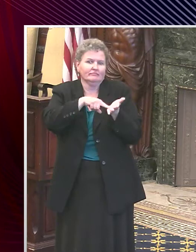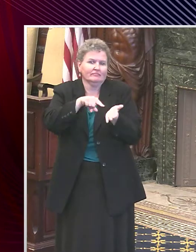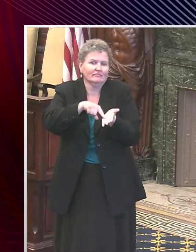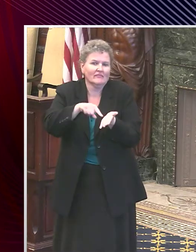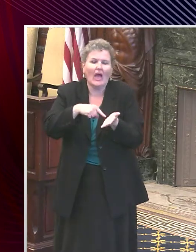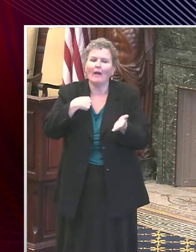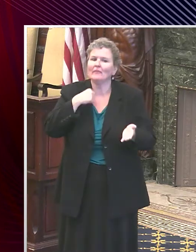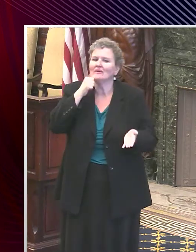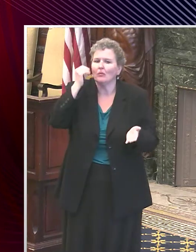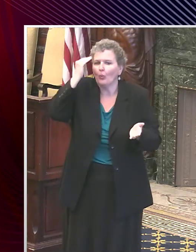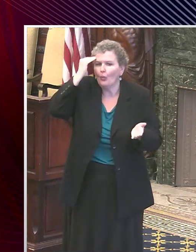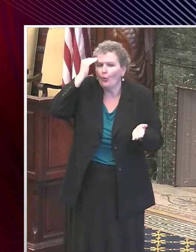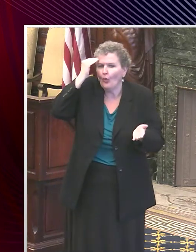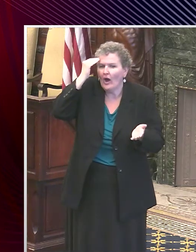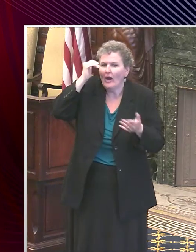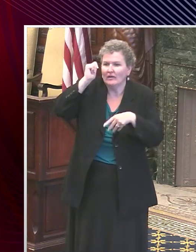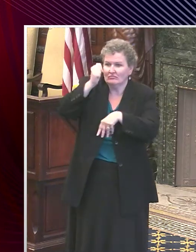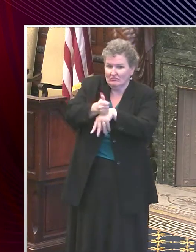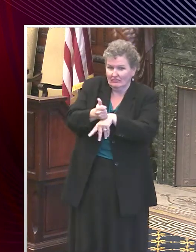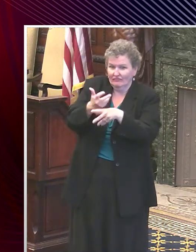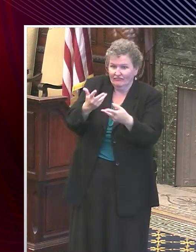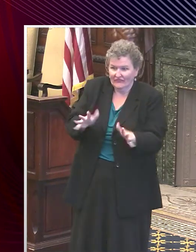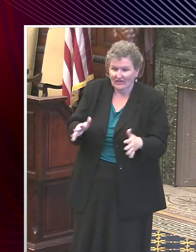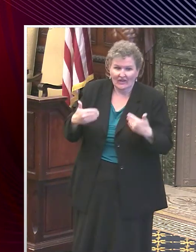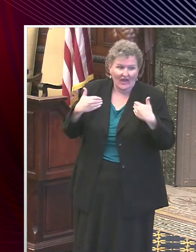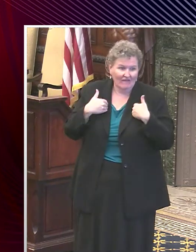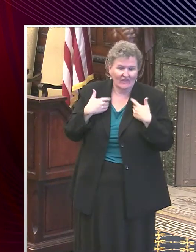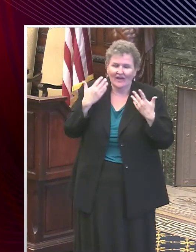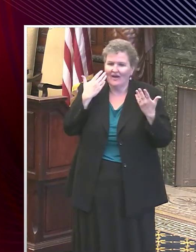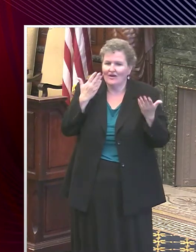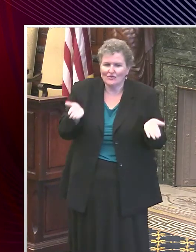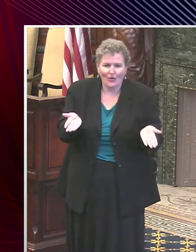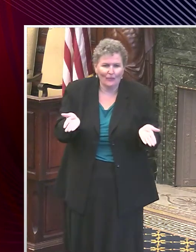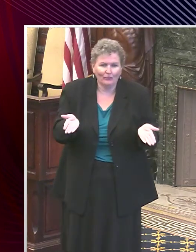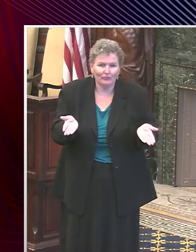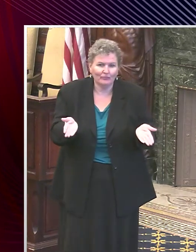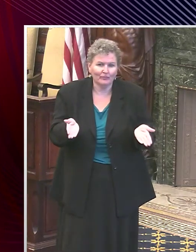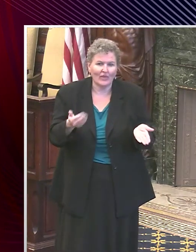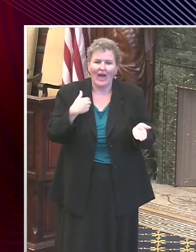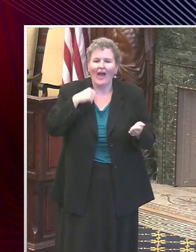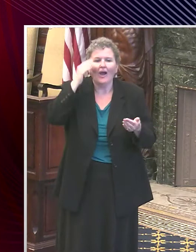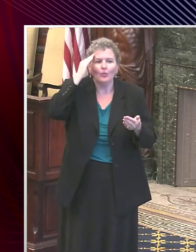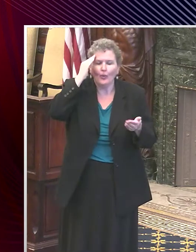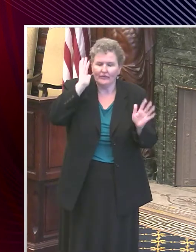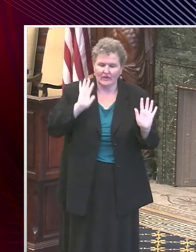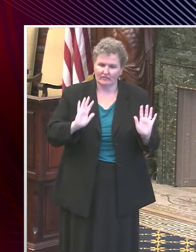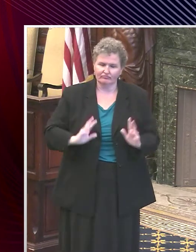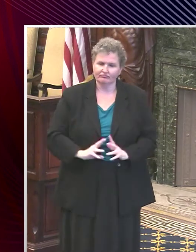oh, yes, there was an exposure, therefore this person needs to go into quarantine. That may have occurred, but I'm not aware of it yet.